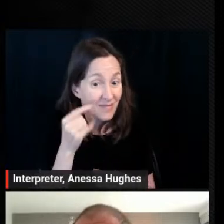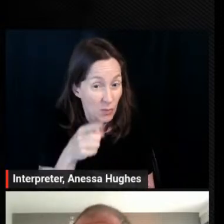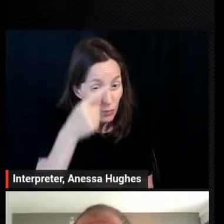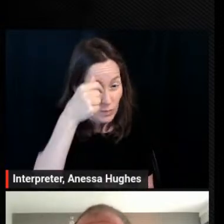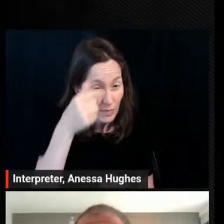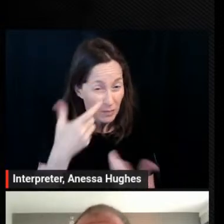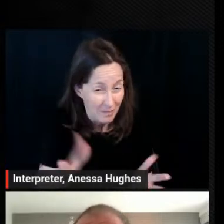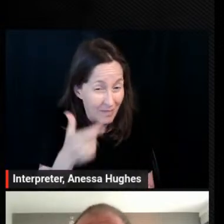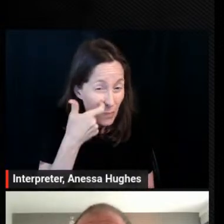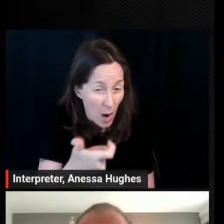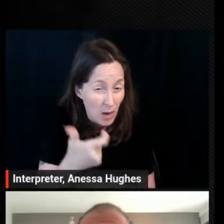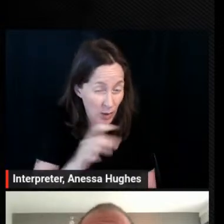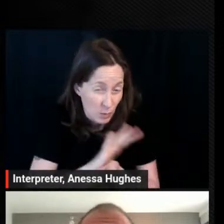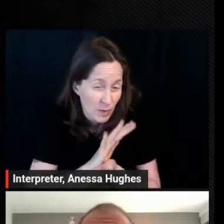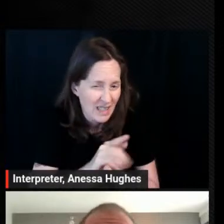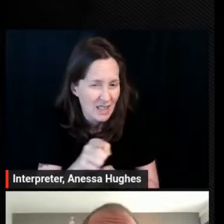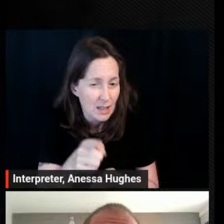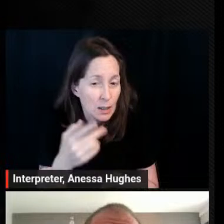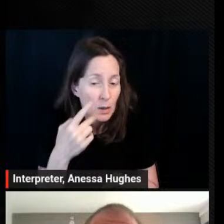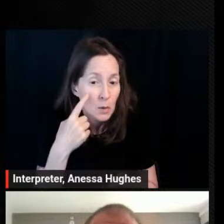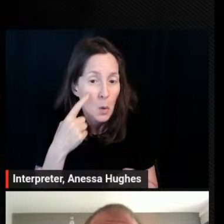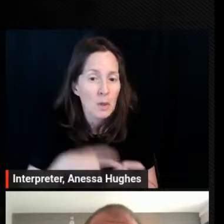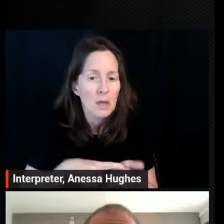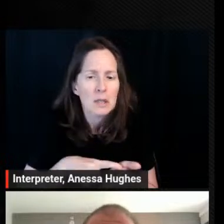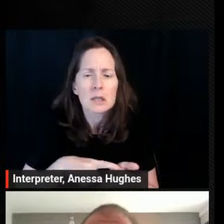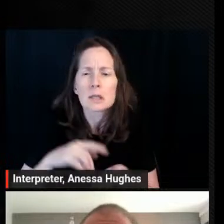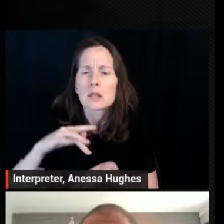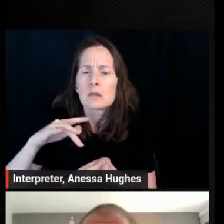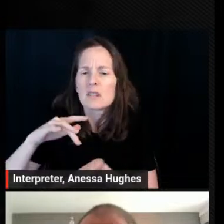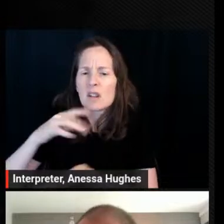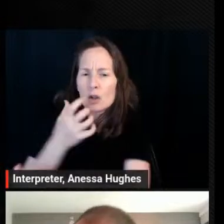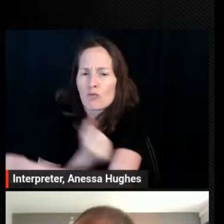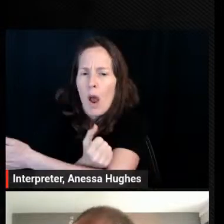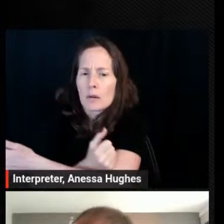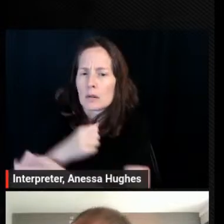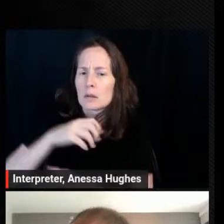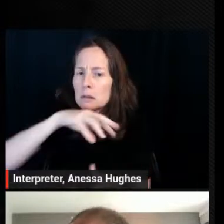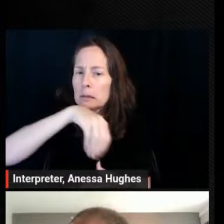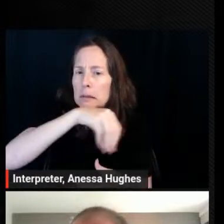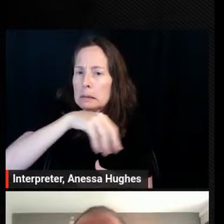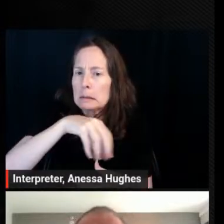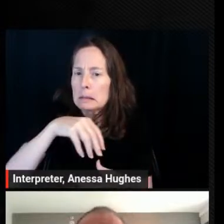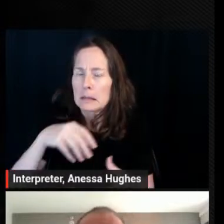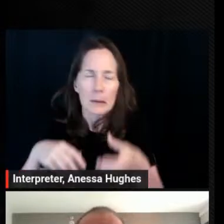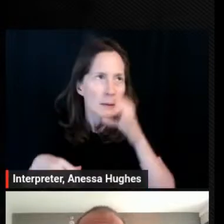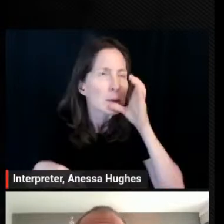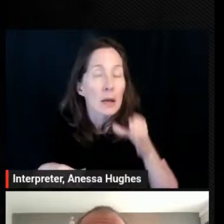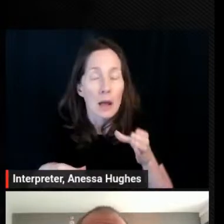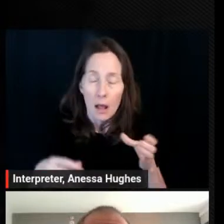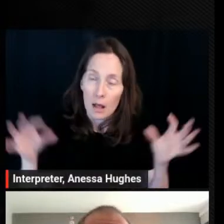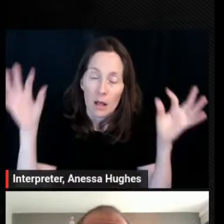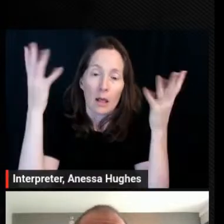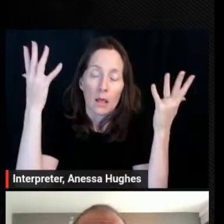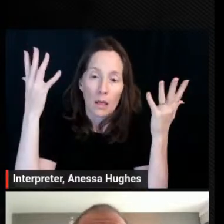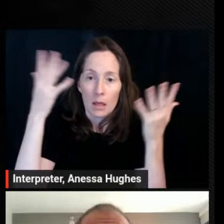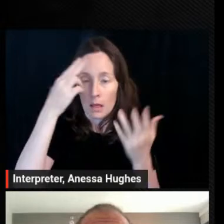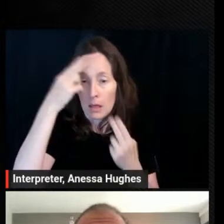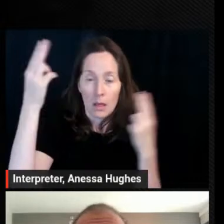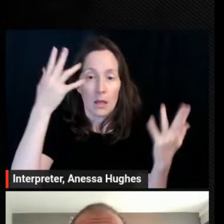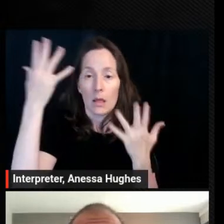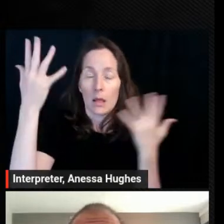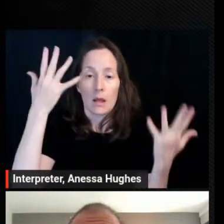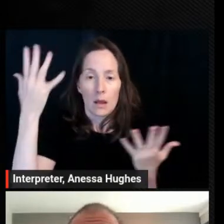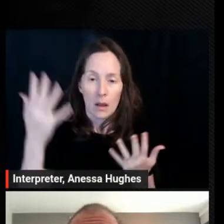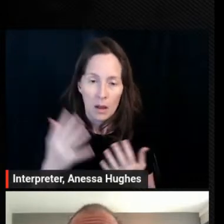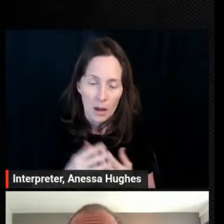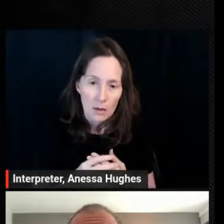him to an interstate slave trader in Washington, D.C. Northup was soon forced onto